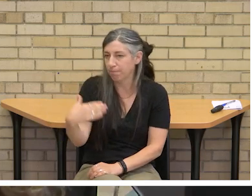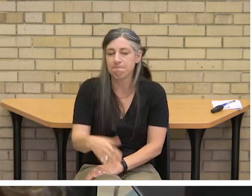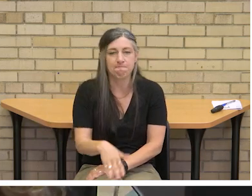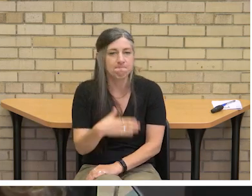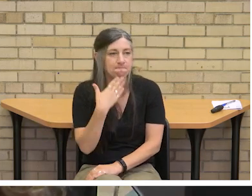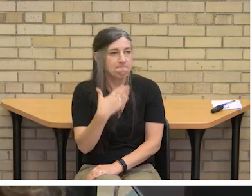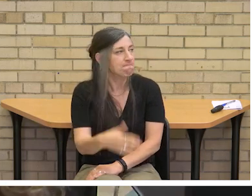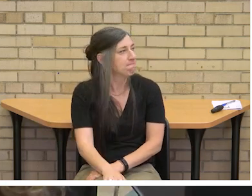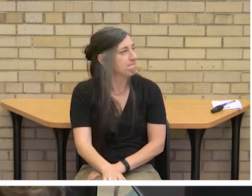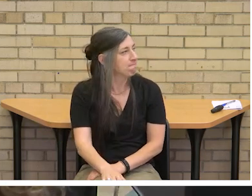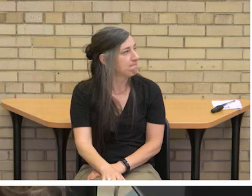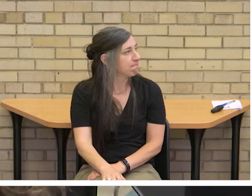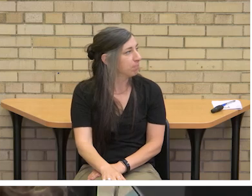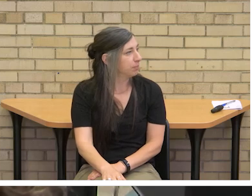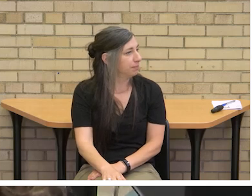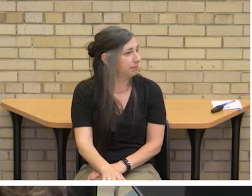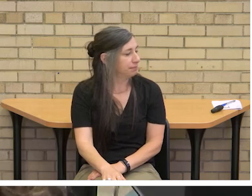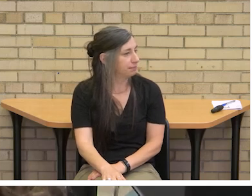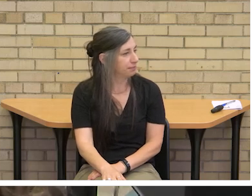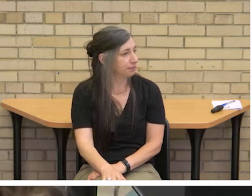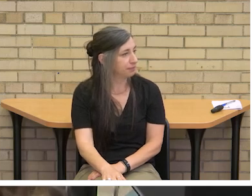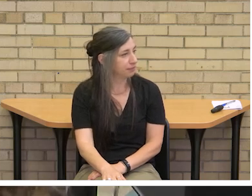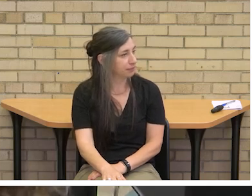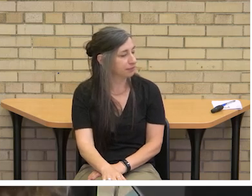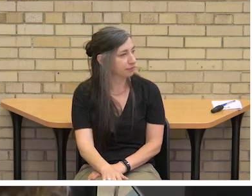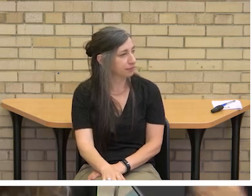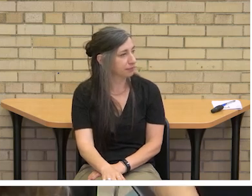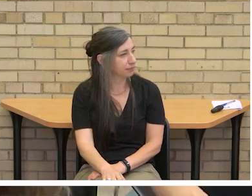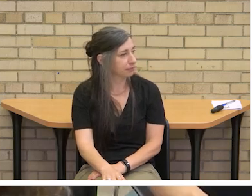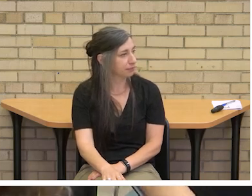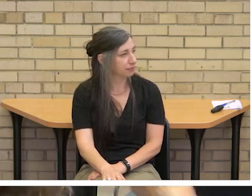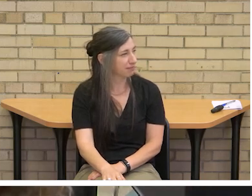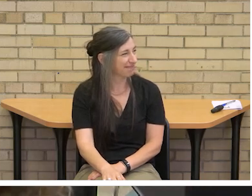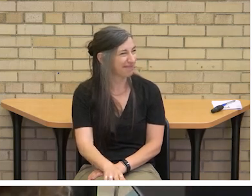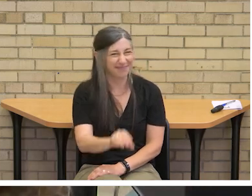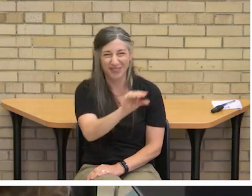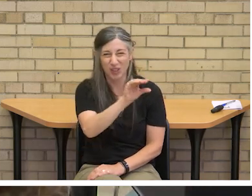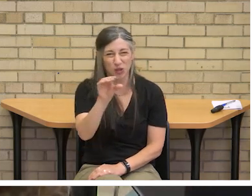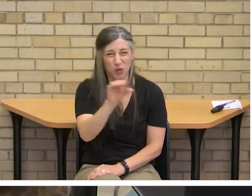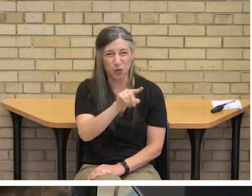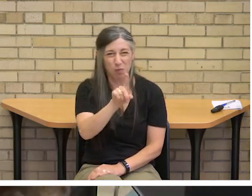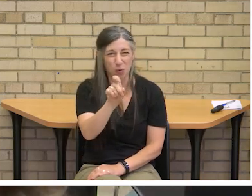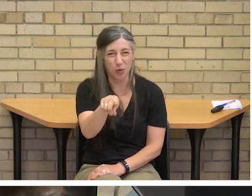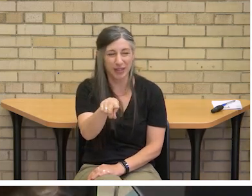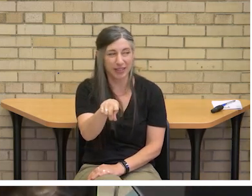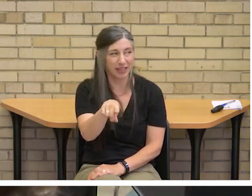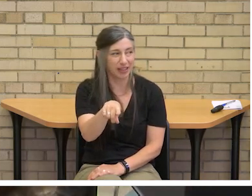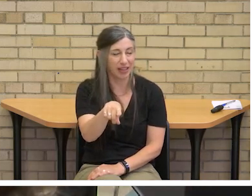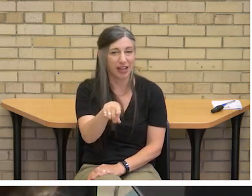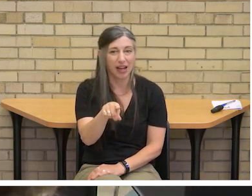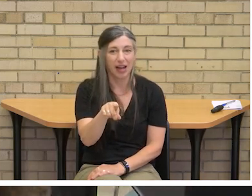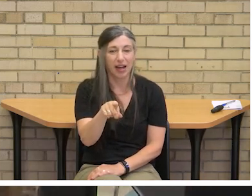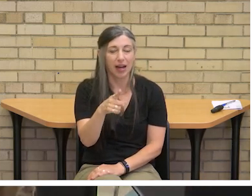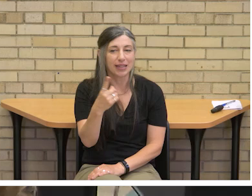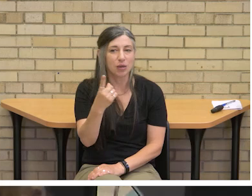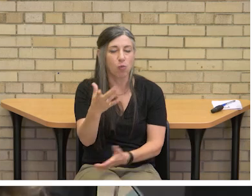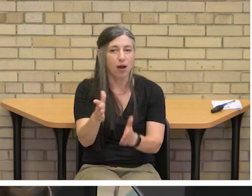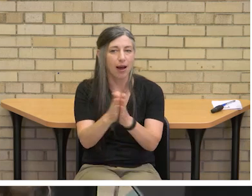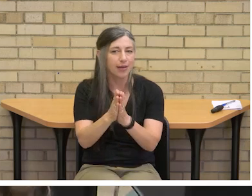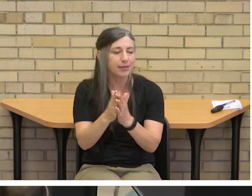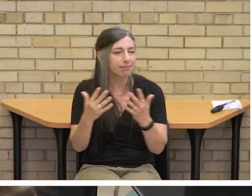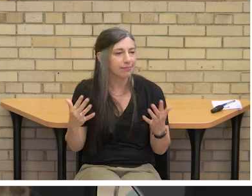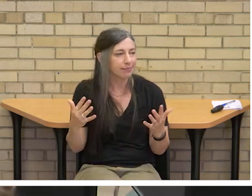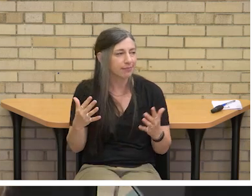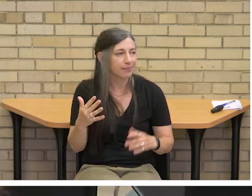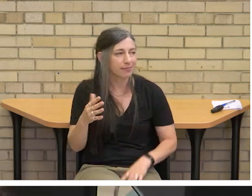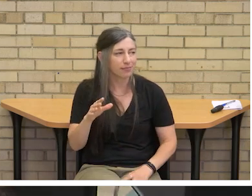We're back to Zoom. Yeah. Fraser Fieldhouse, someone there wants to know, is there going to